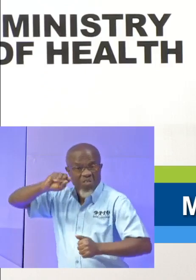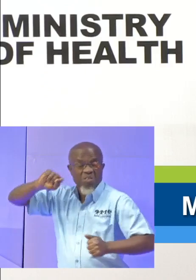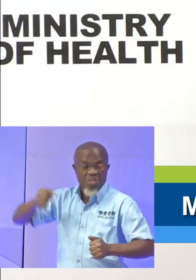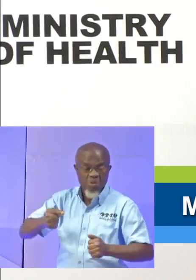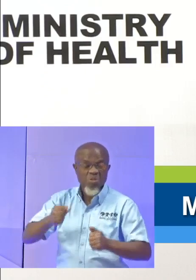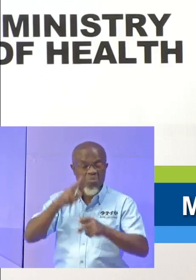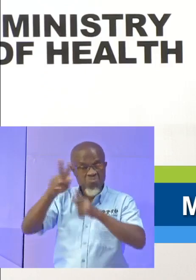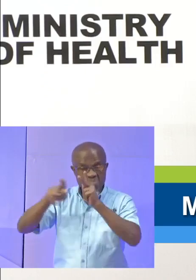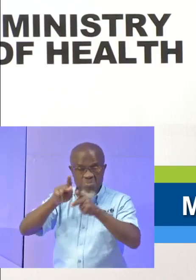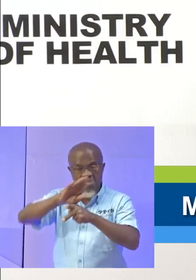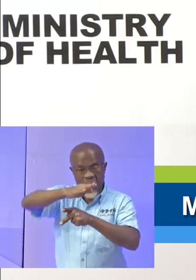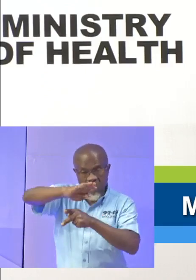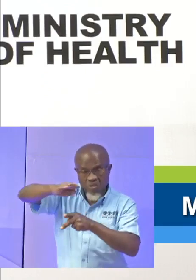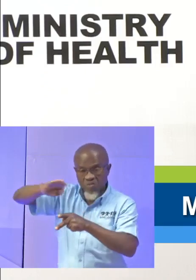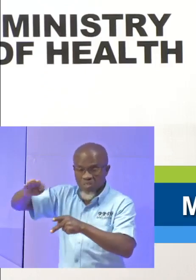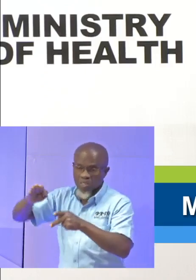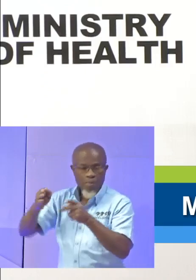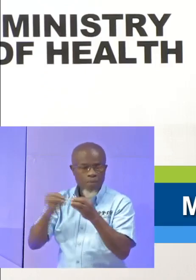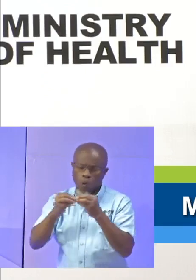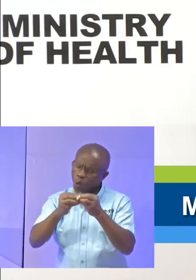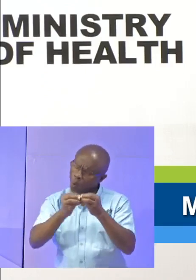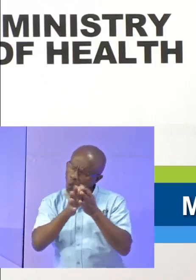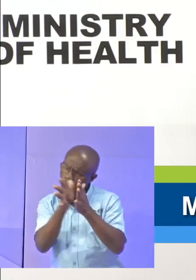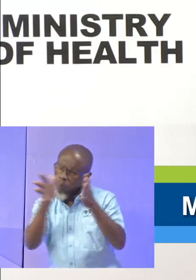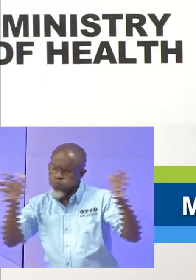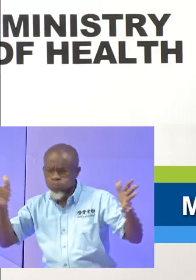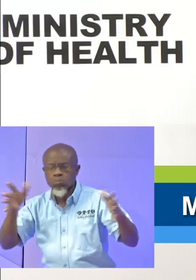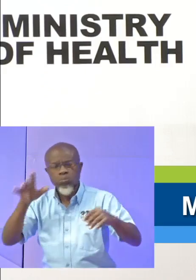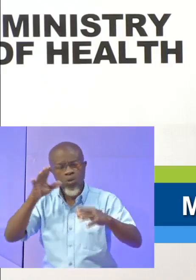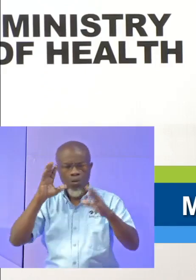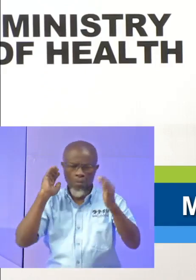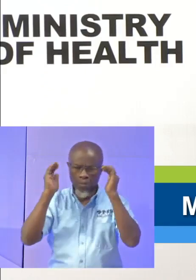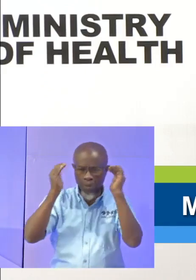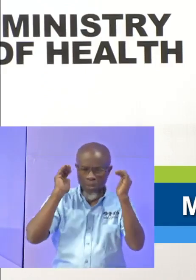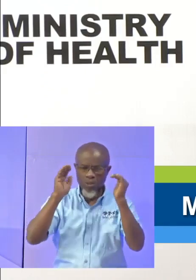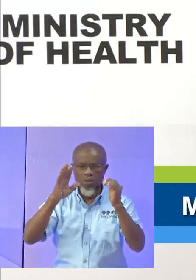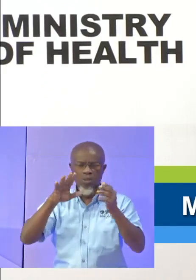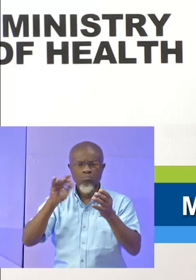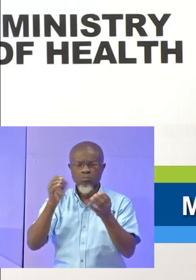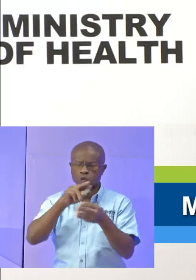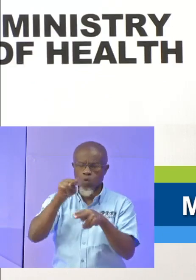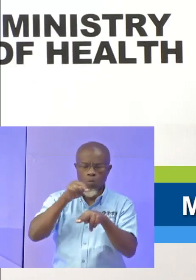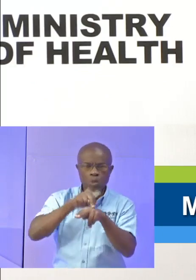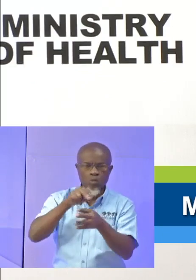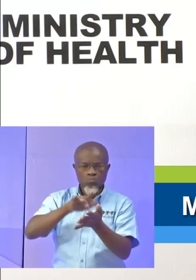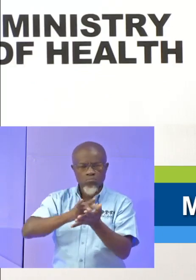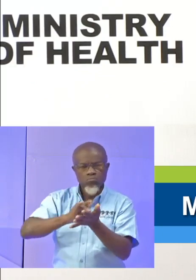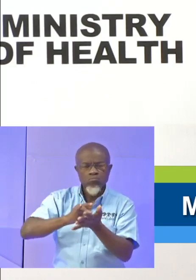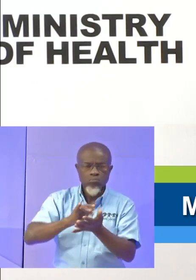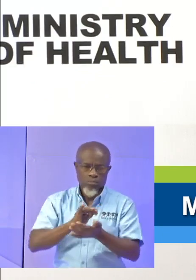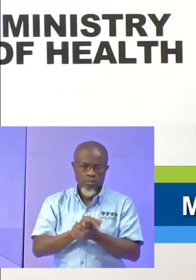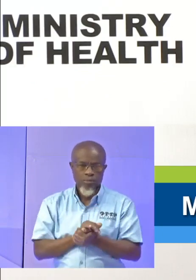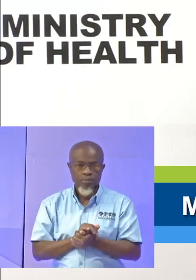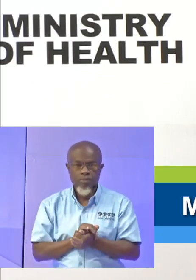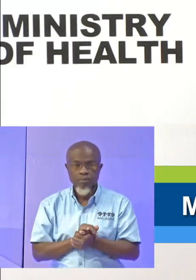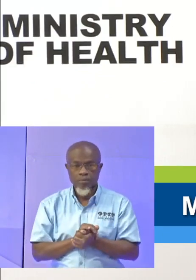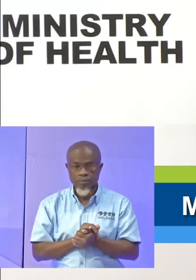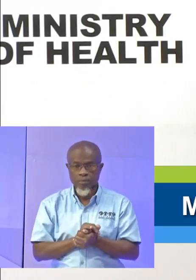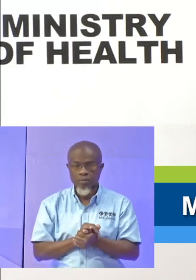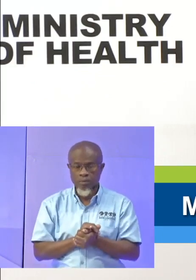much wider and larger groups for that evidence to be produced, and it was